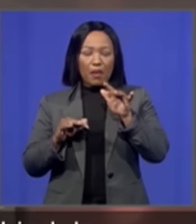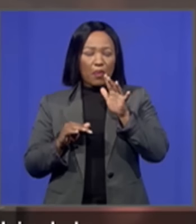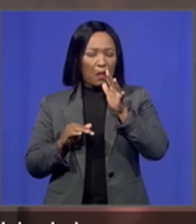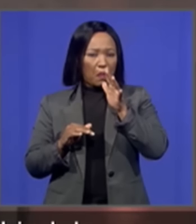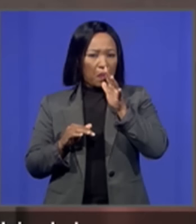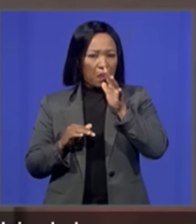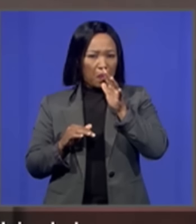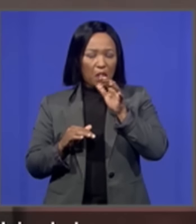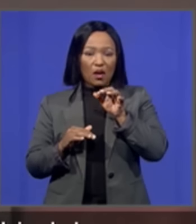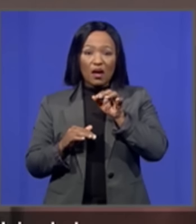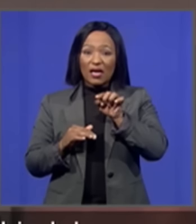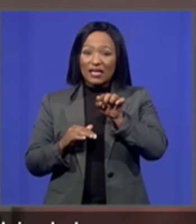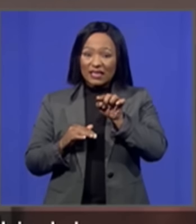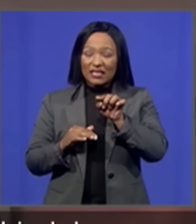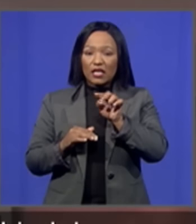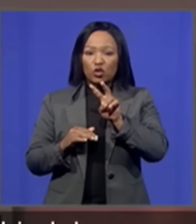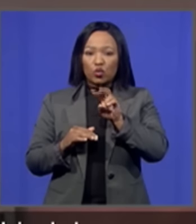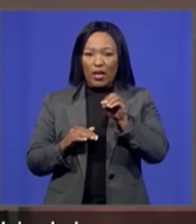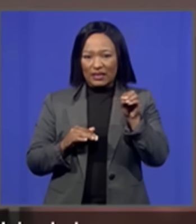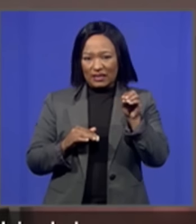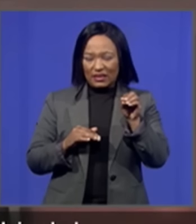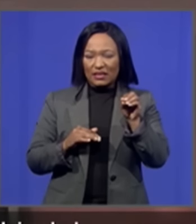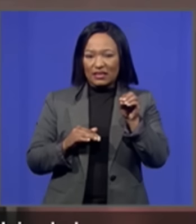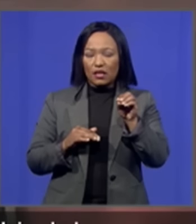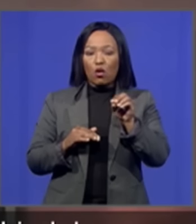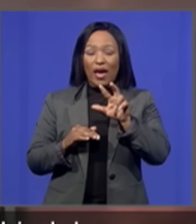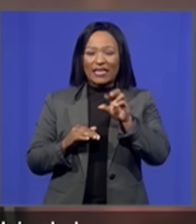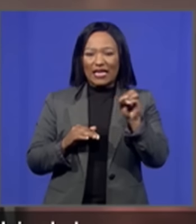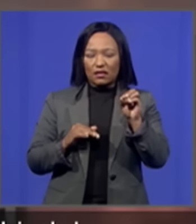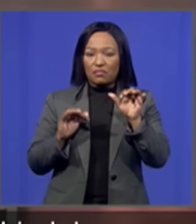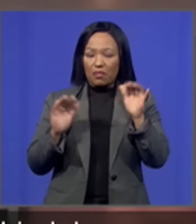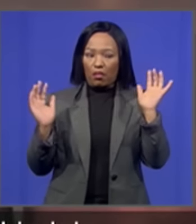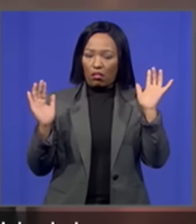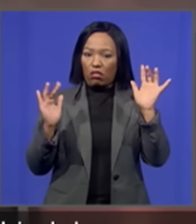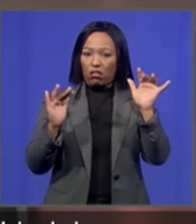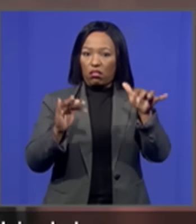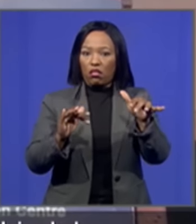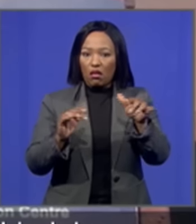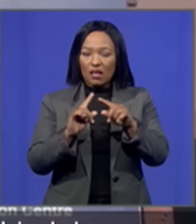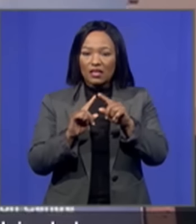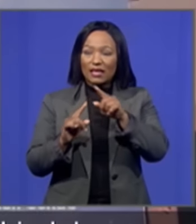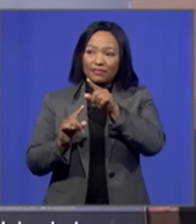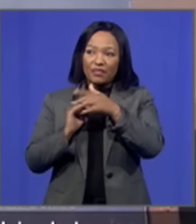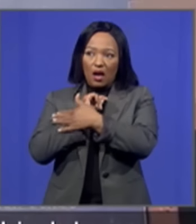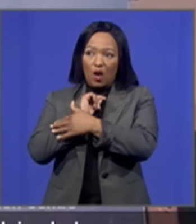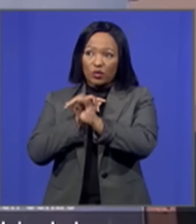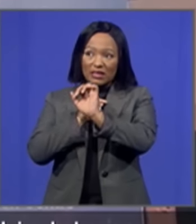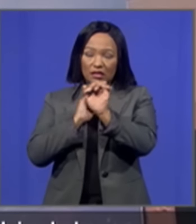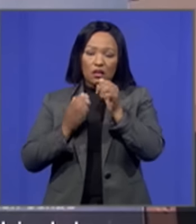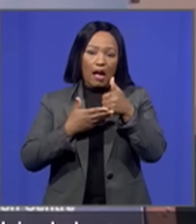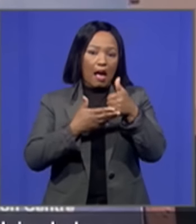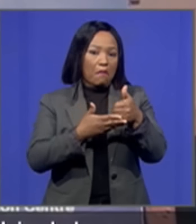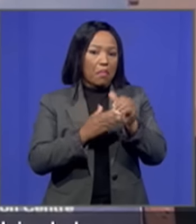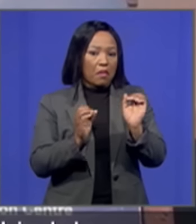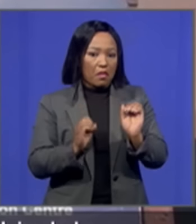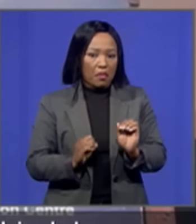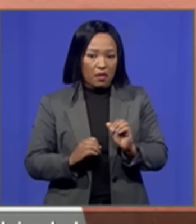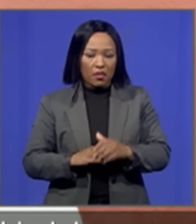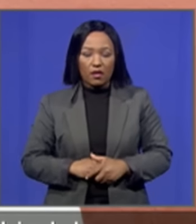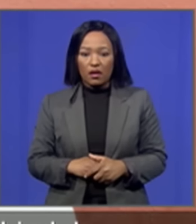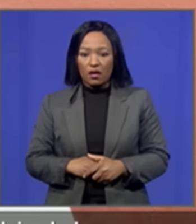ba le 800 bangwe ba ngongorega ka gore dipuso tsa dinaga tsa bone ga di ba thusi. We've been trying to contact